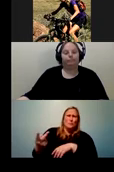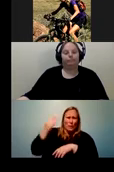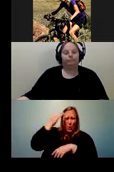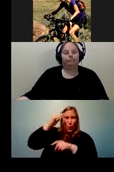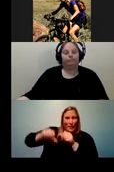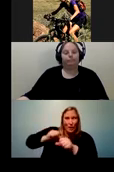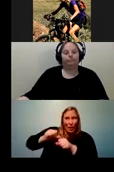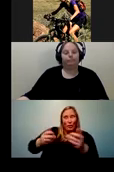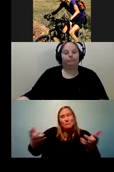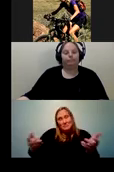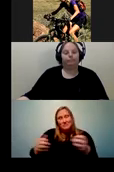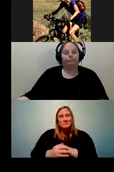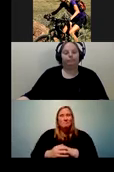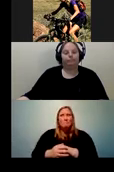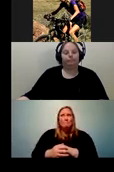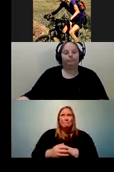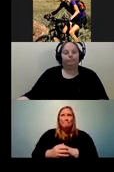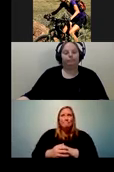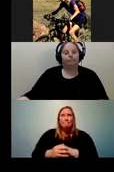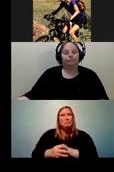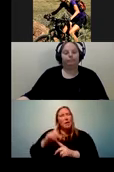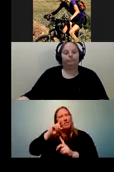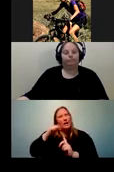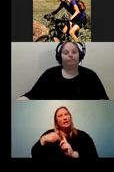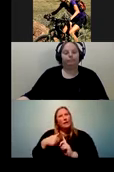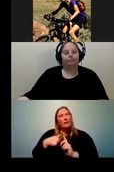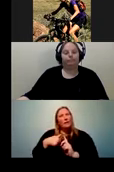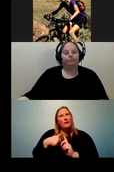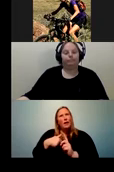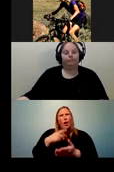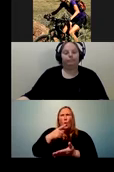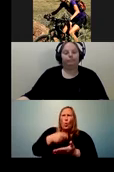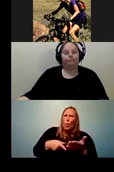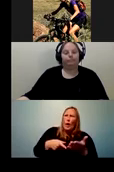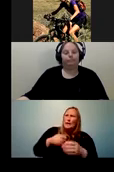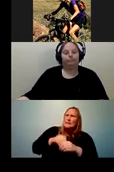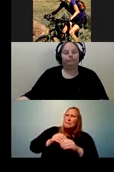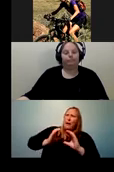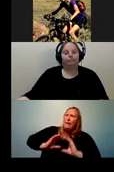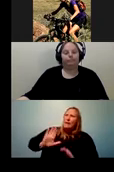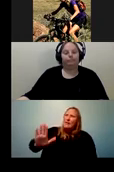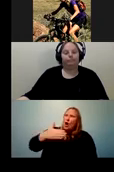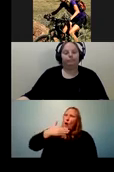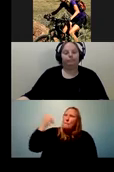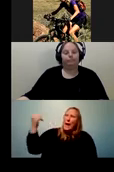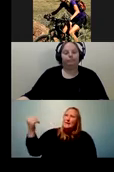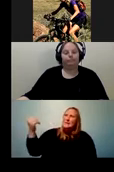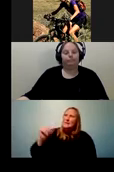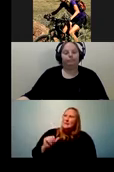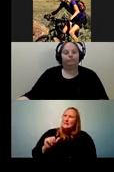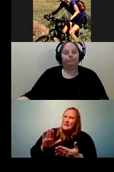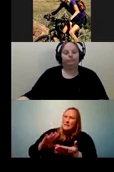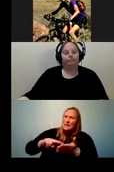able to just self, what is in my client's best interest here? What is in my best